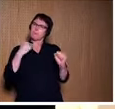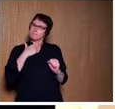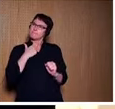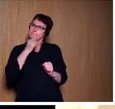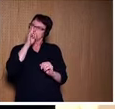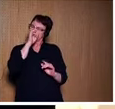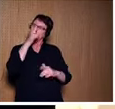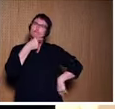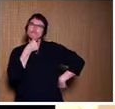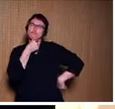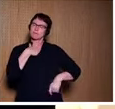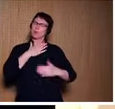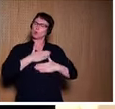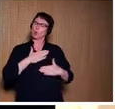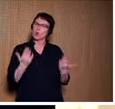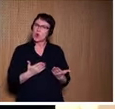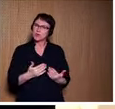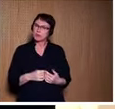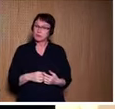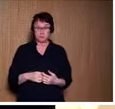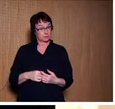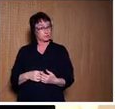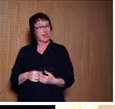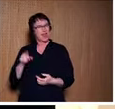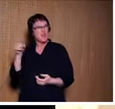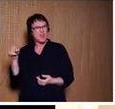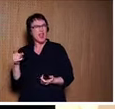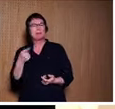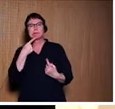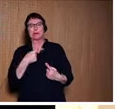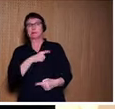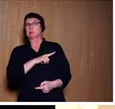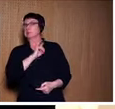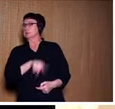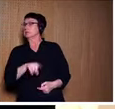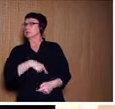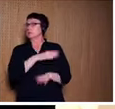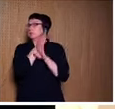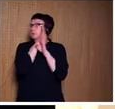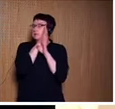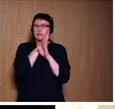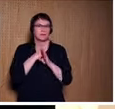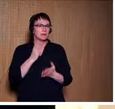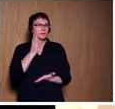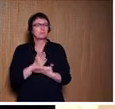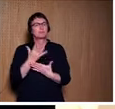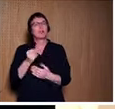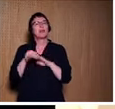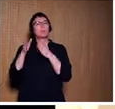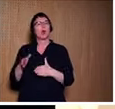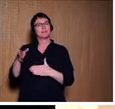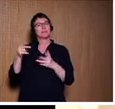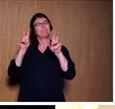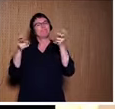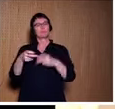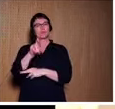as unthinkable. To paraphrase the words of Aaron Dottie Roy,